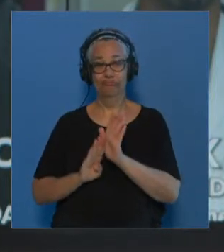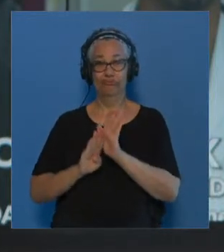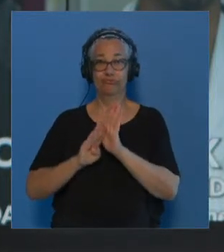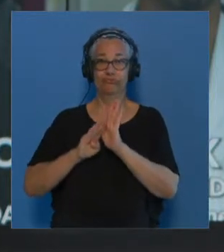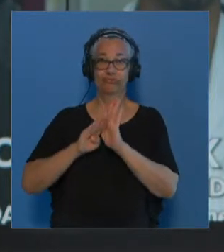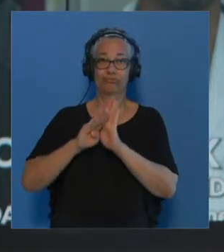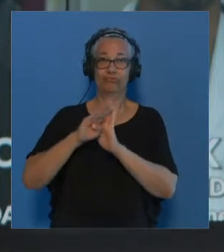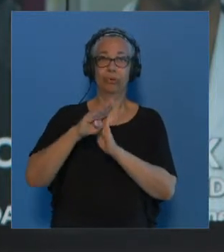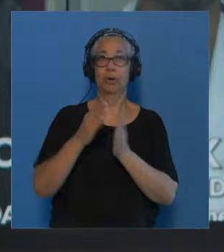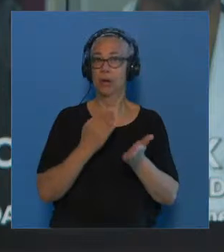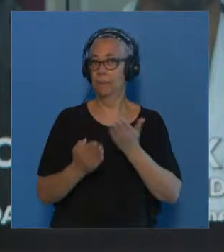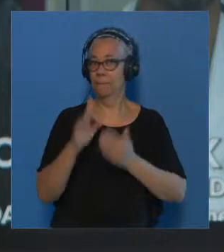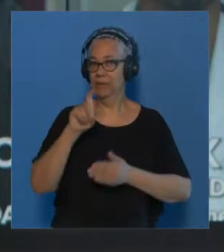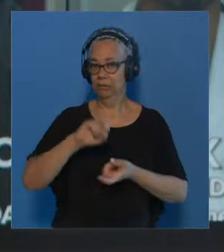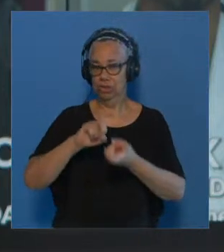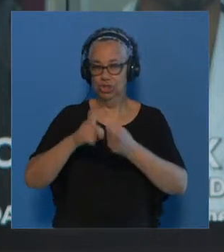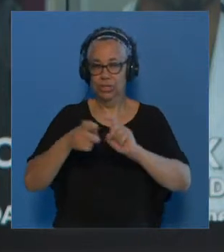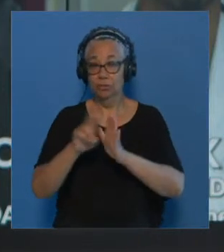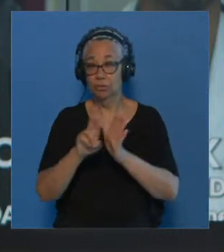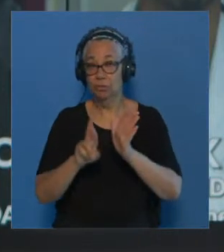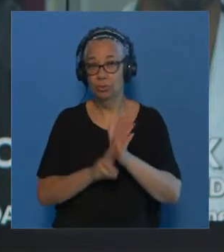may need to change rules to require